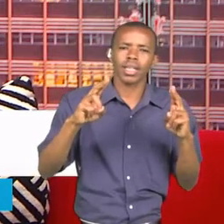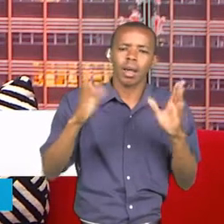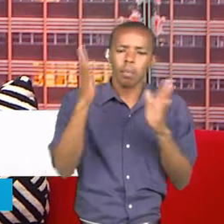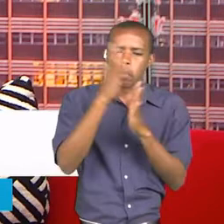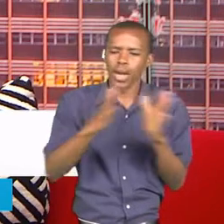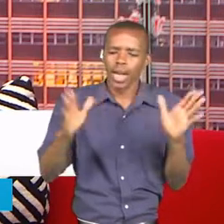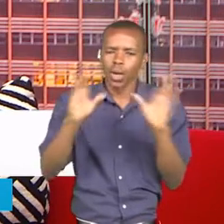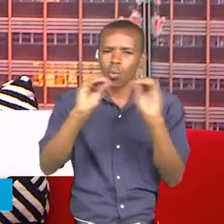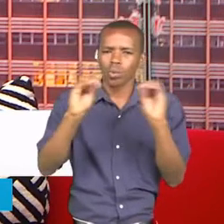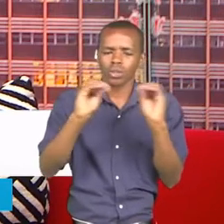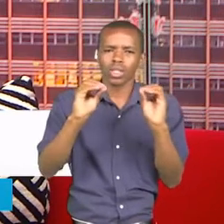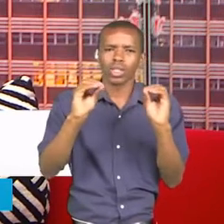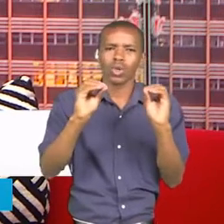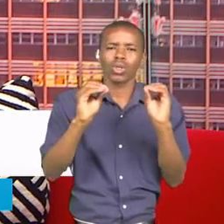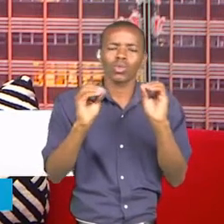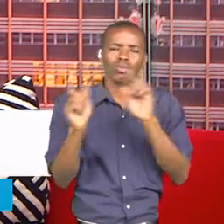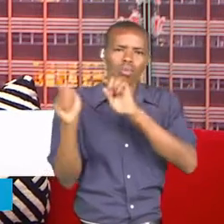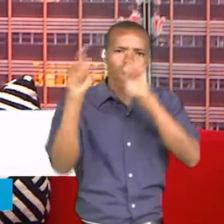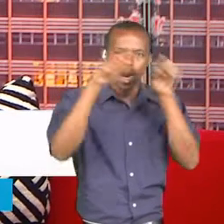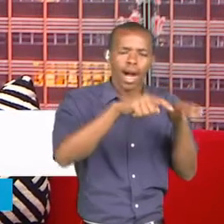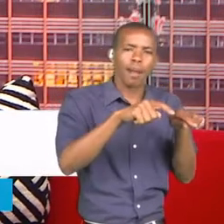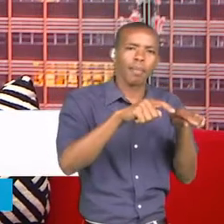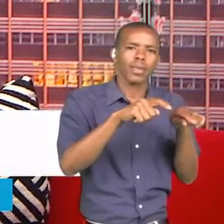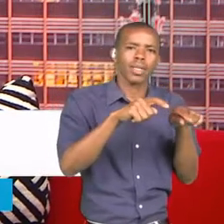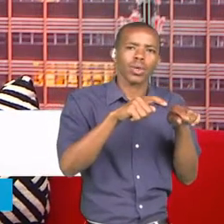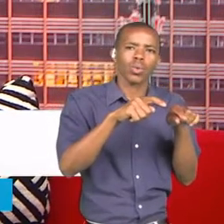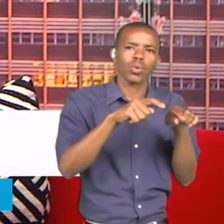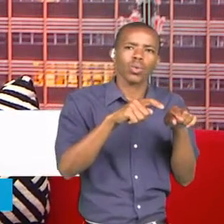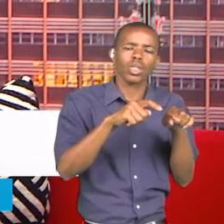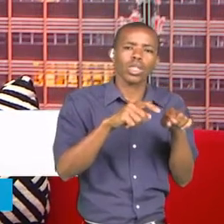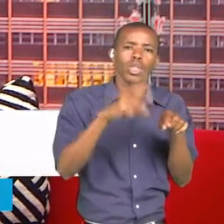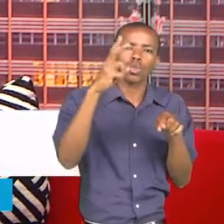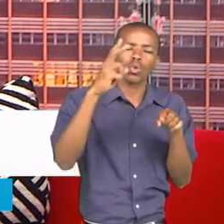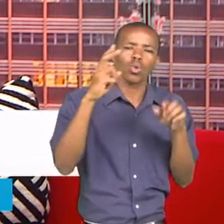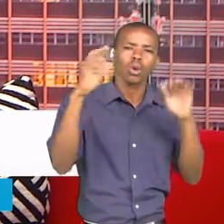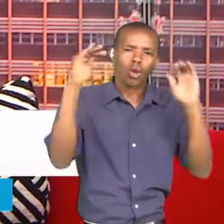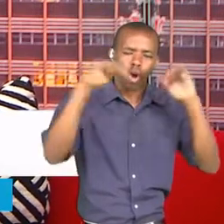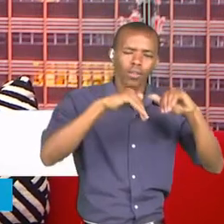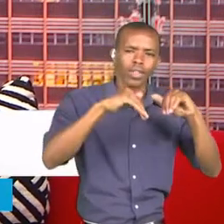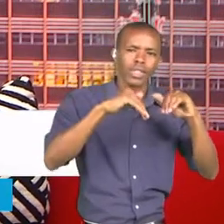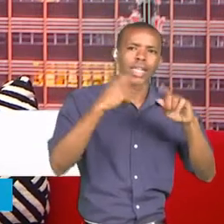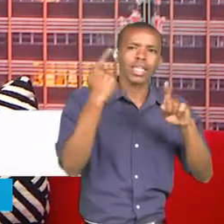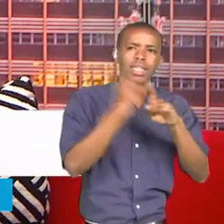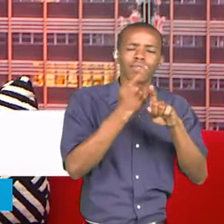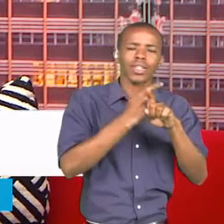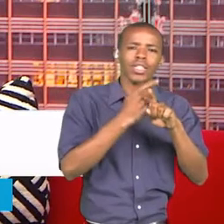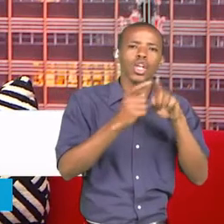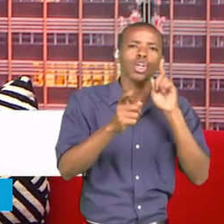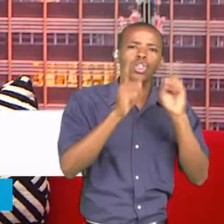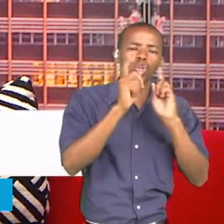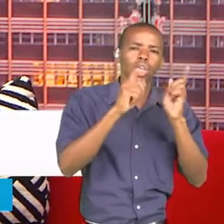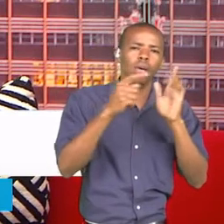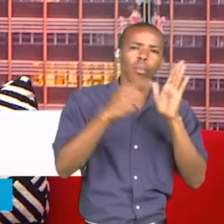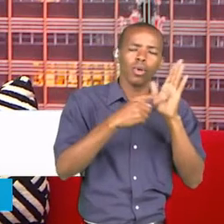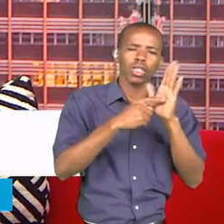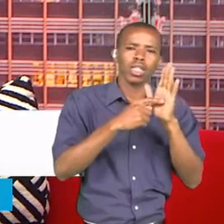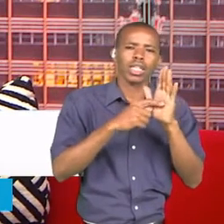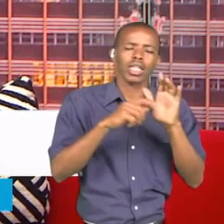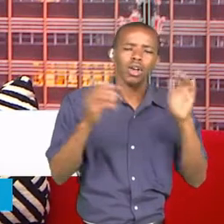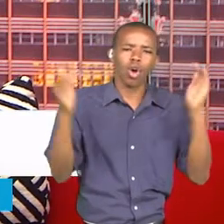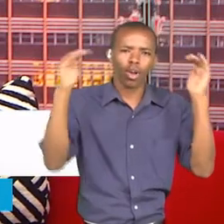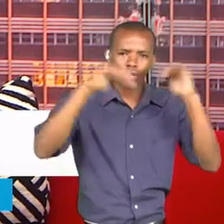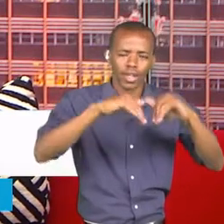unstrategic for them to come out and come out with two press conferences, different talking points in both press